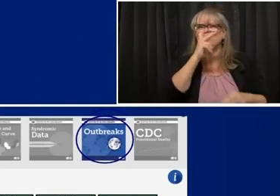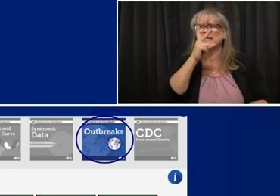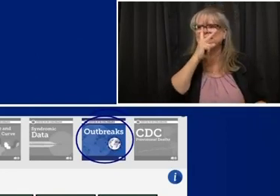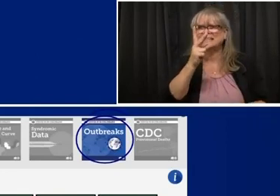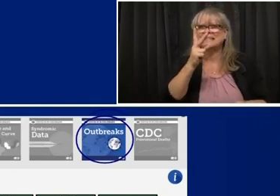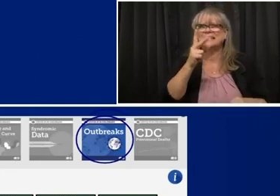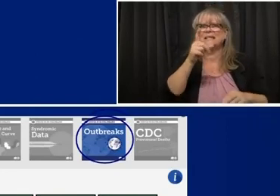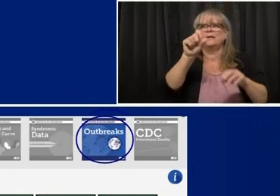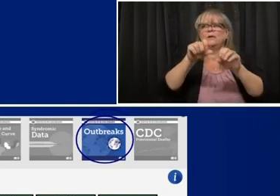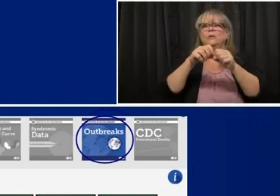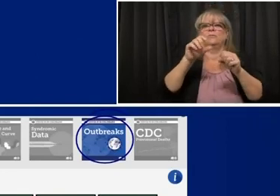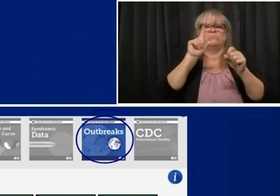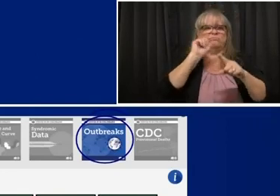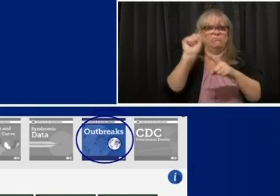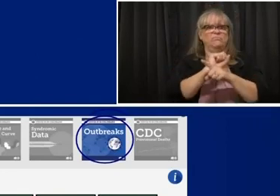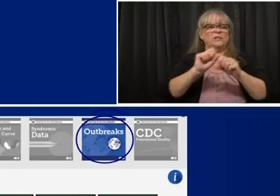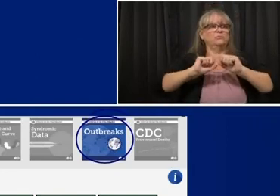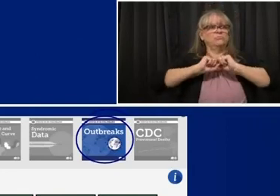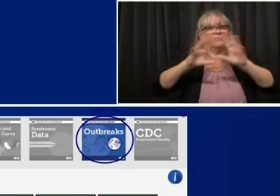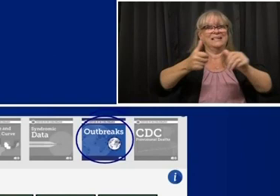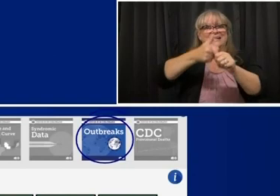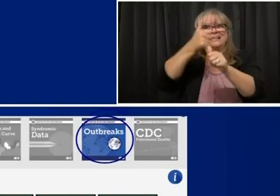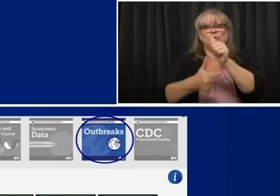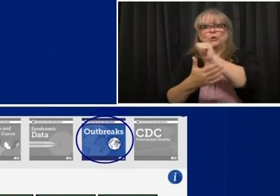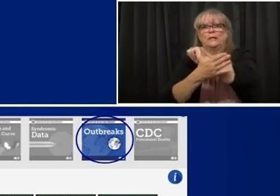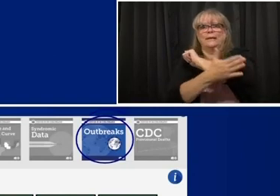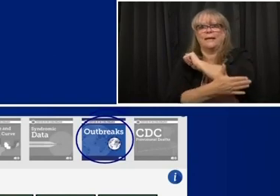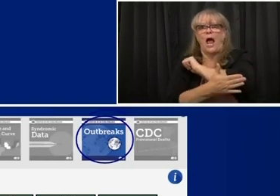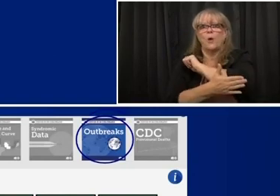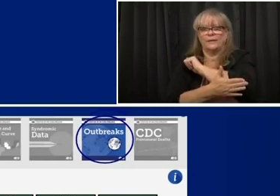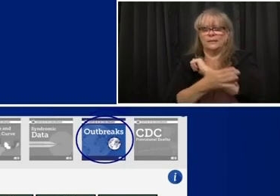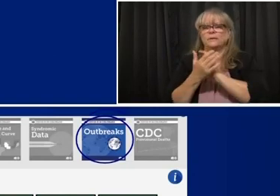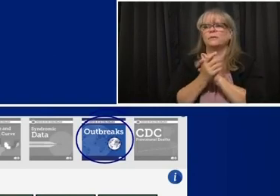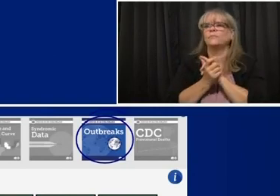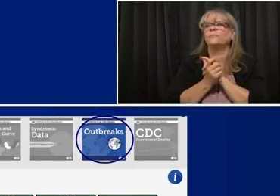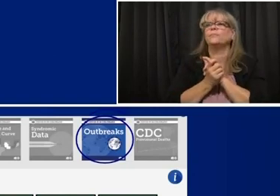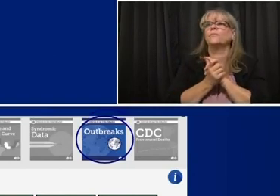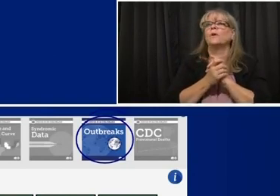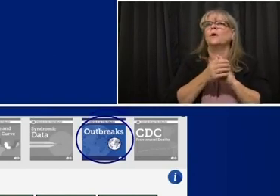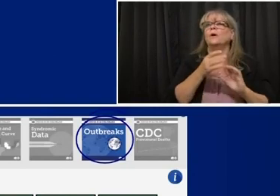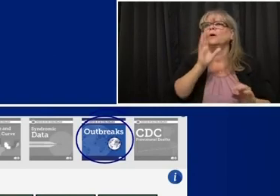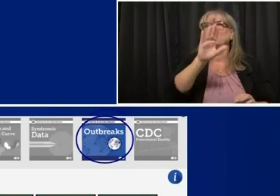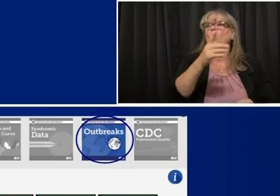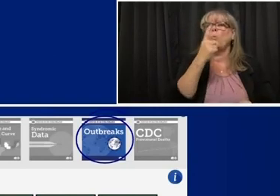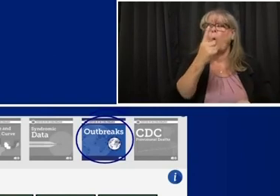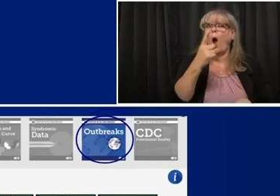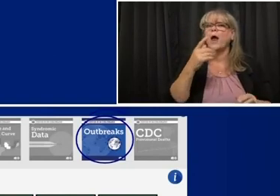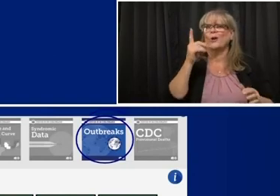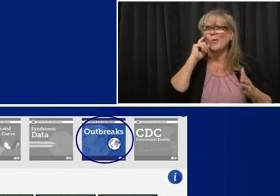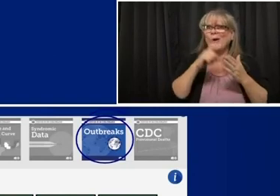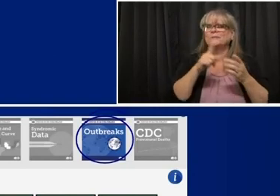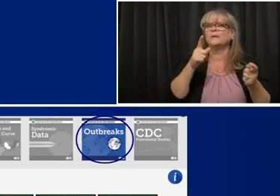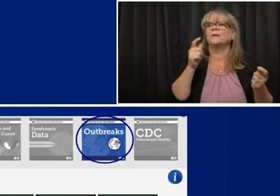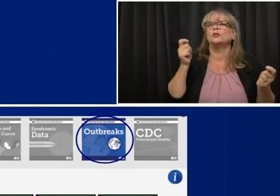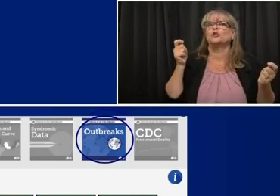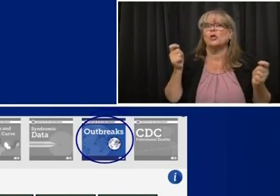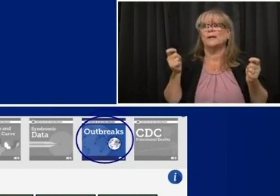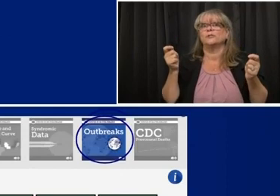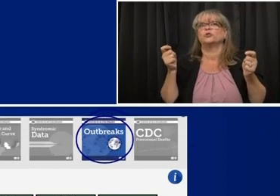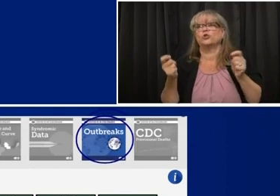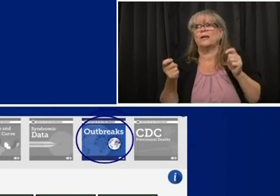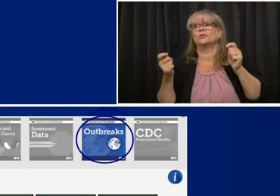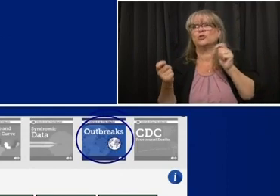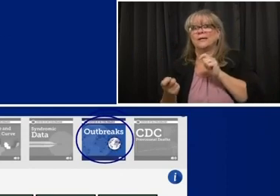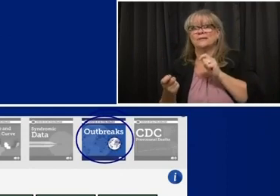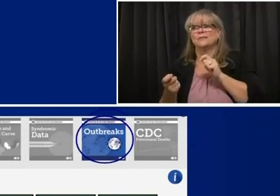county level, and that's what's being shown here. And one other really important thing that we've done with this type of data is you have the